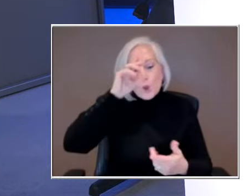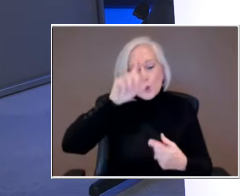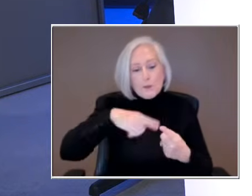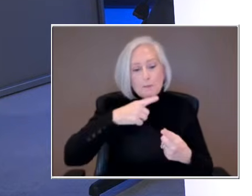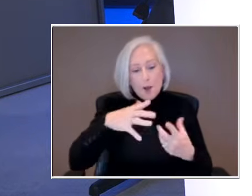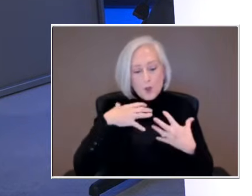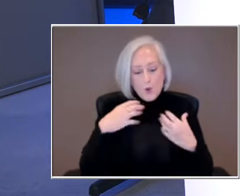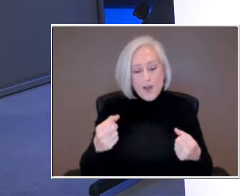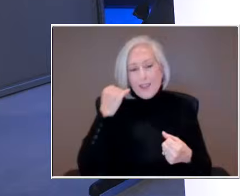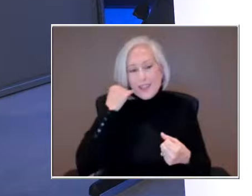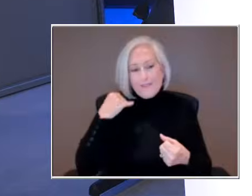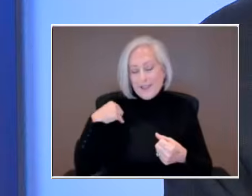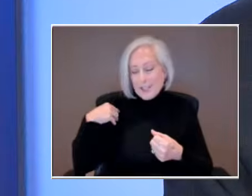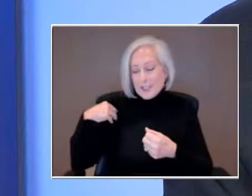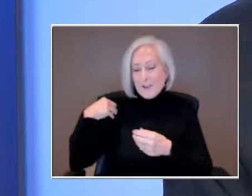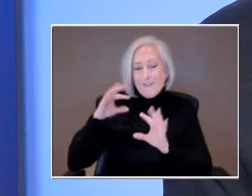genetic?